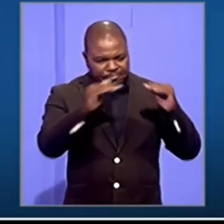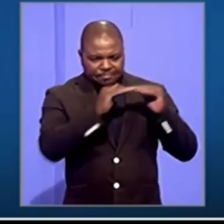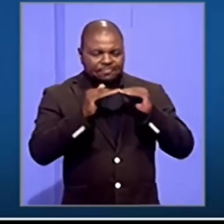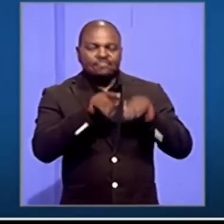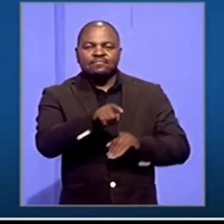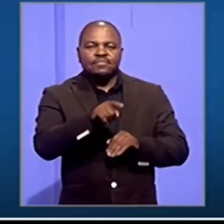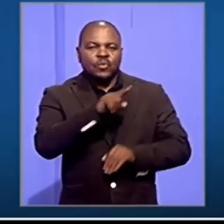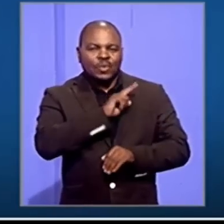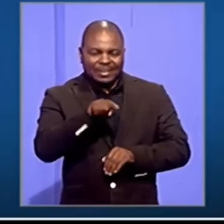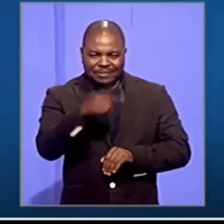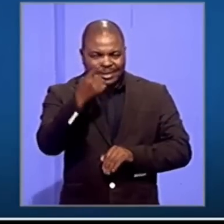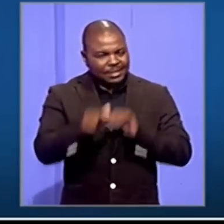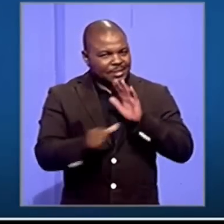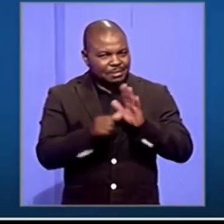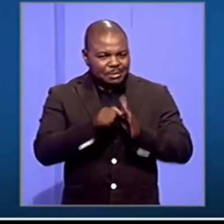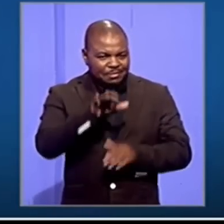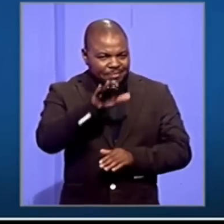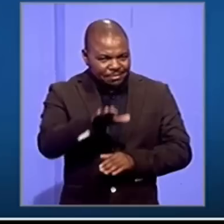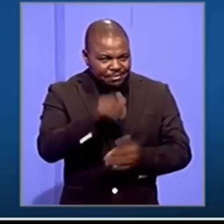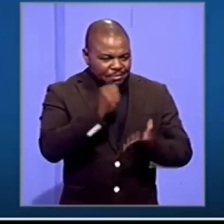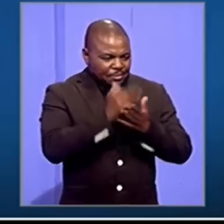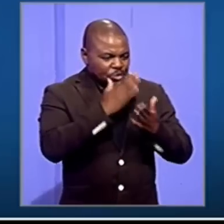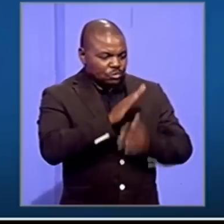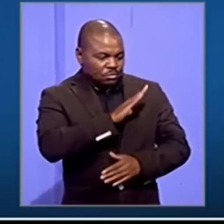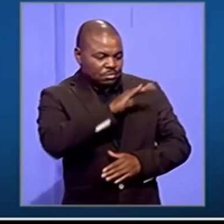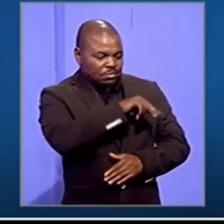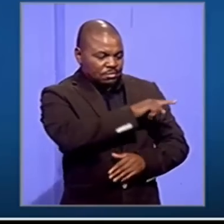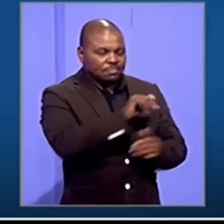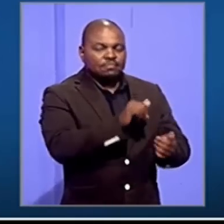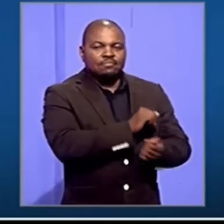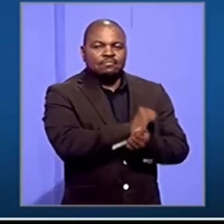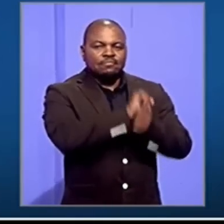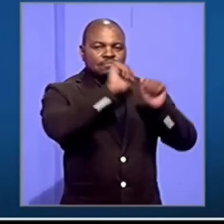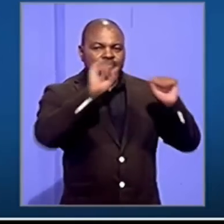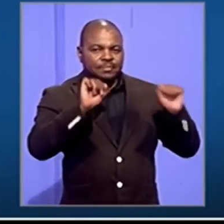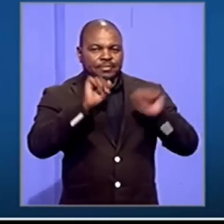ya pele ye bohlokwa ya tokologo ya batho ba Palestina.